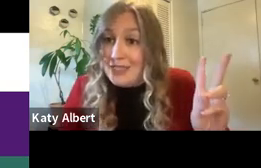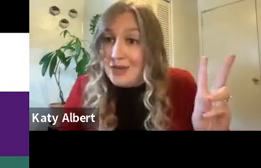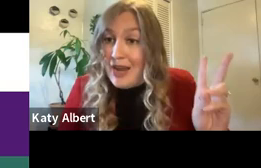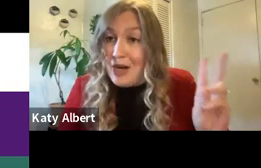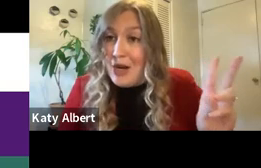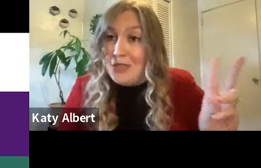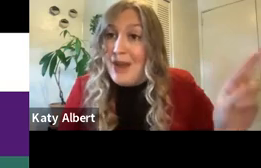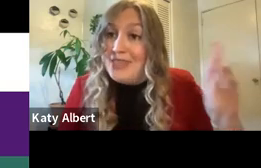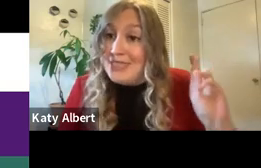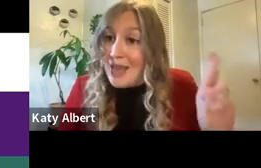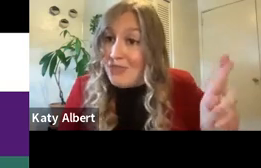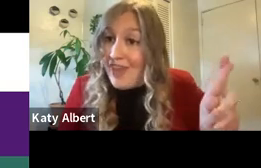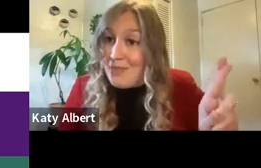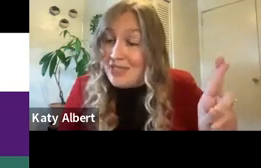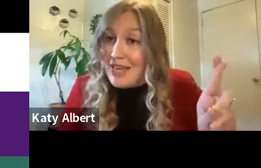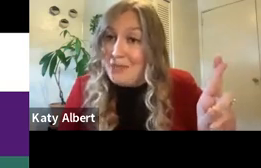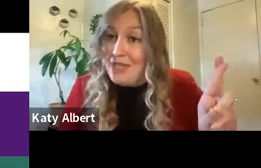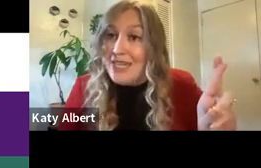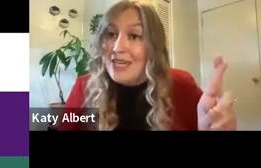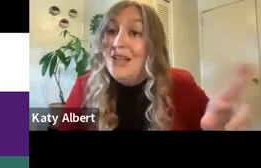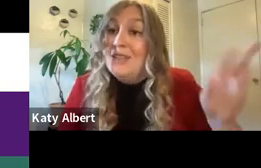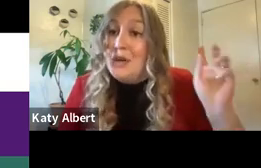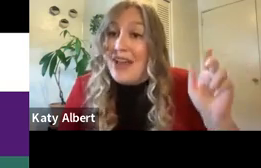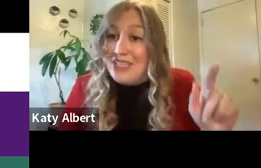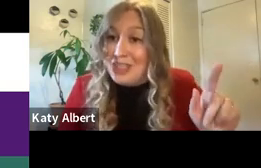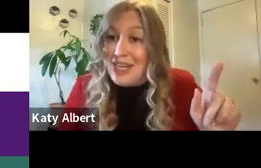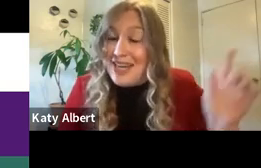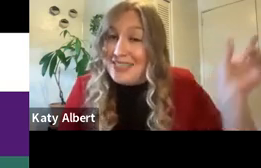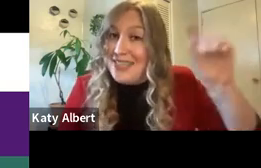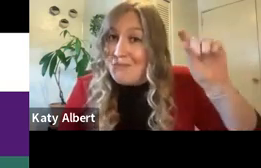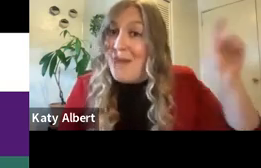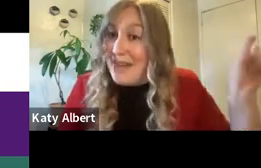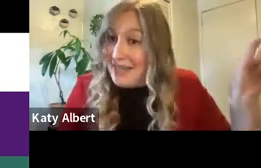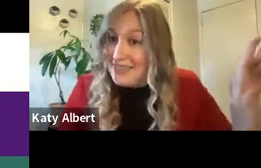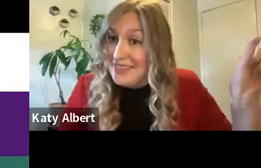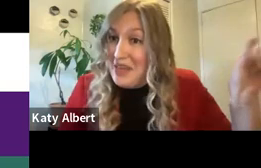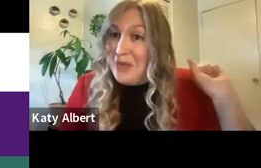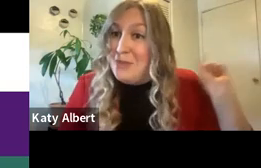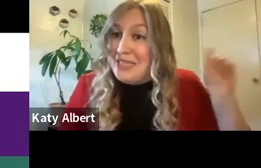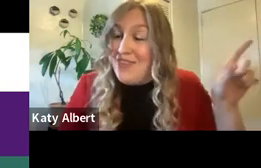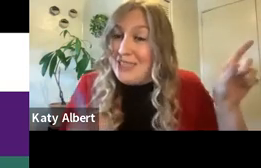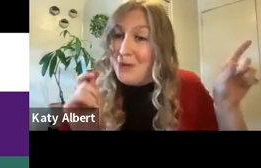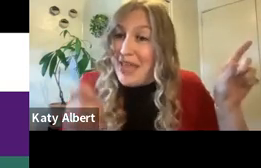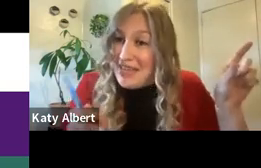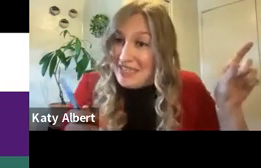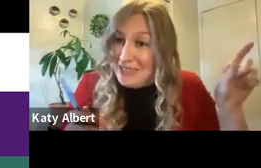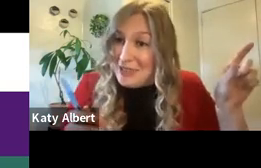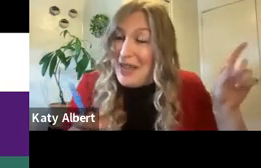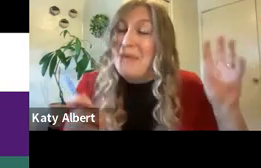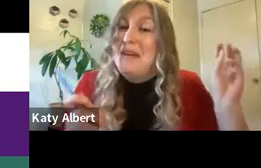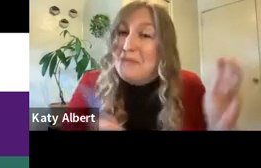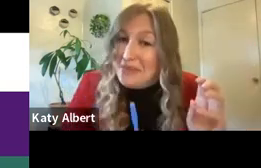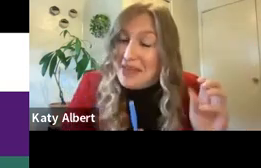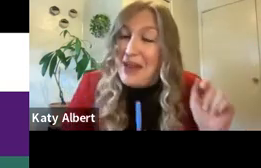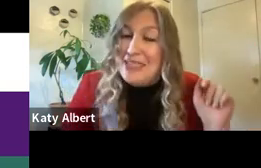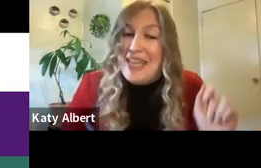and Instagram are owned by the same family company. So if I can cheat and say Meta, which means Facebook and